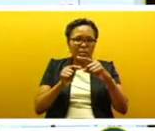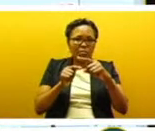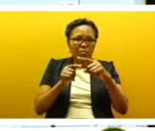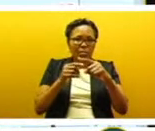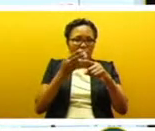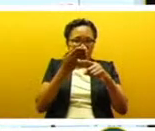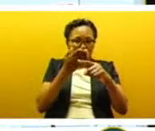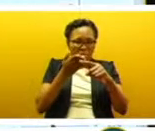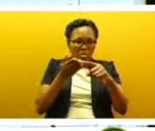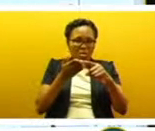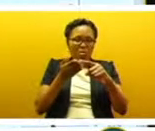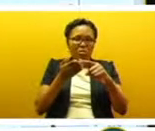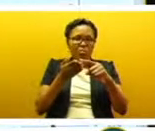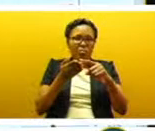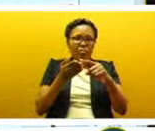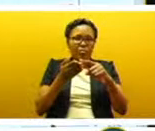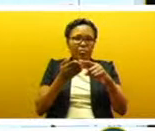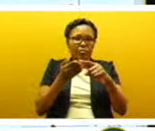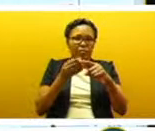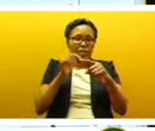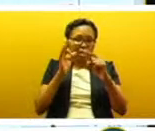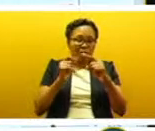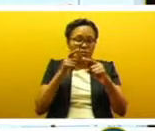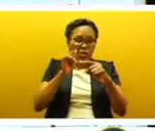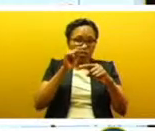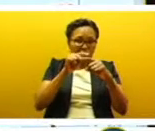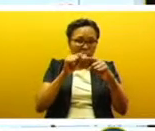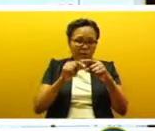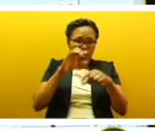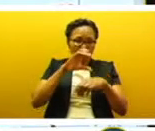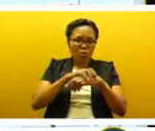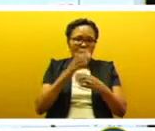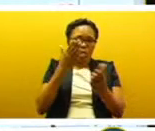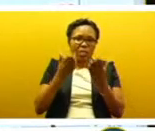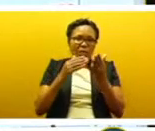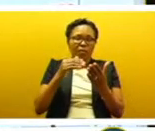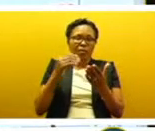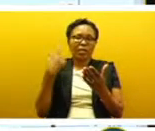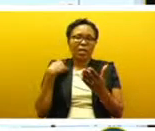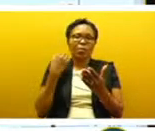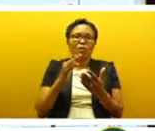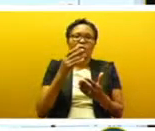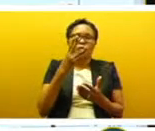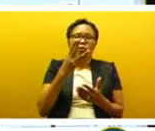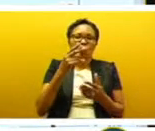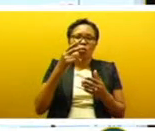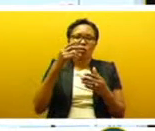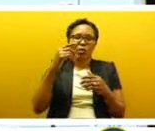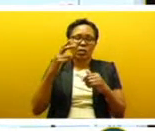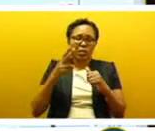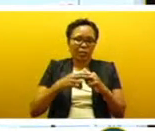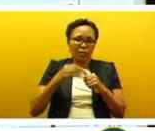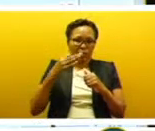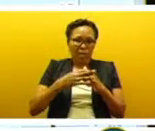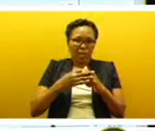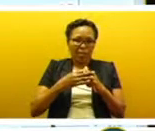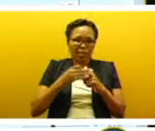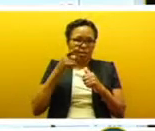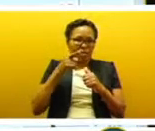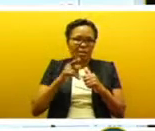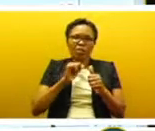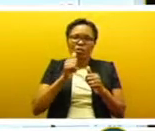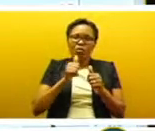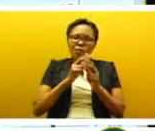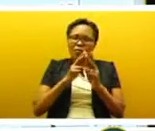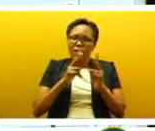22,120,458 by 46,299, you arrive at an average figure of 478, which is not very far